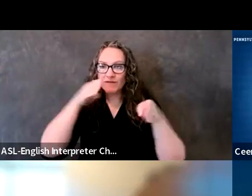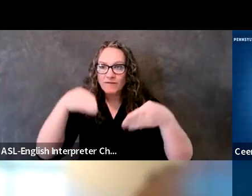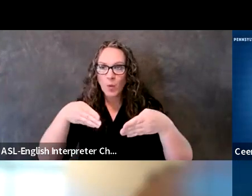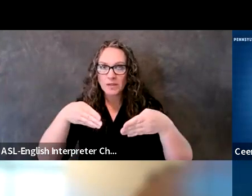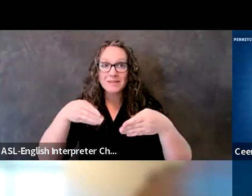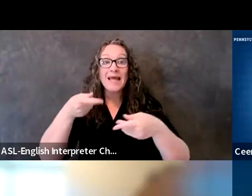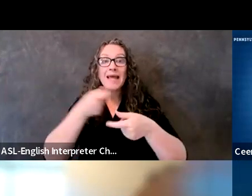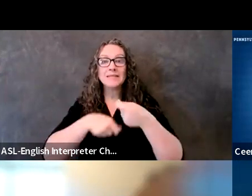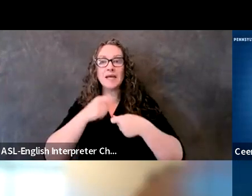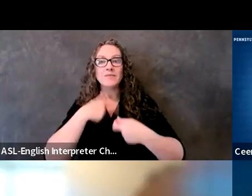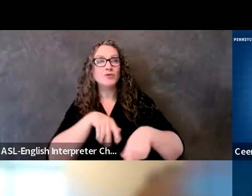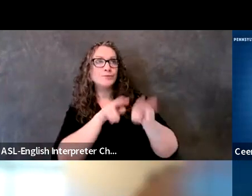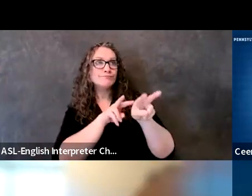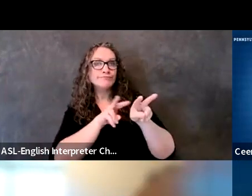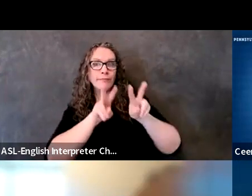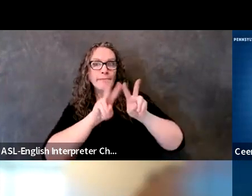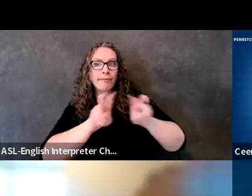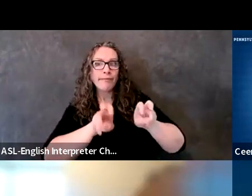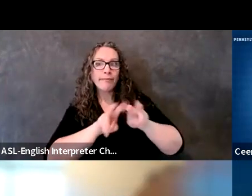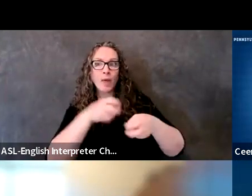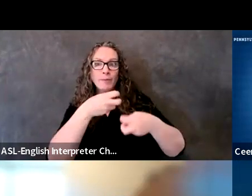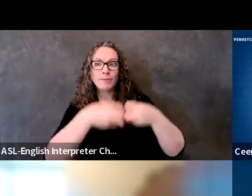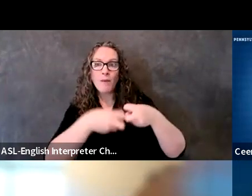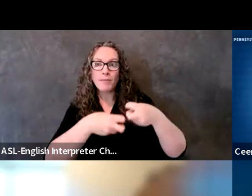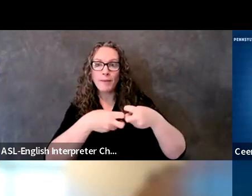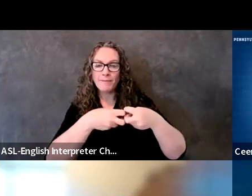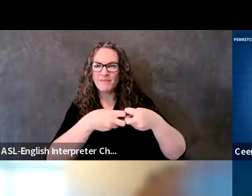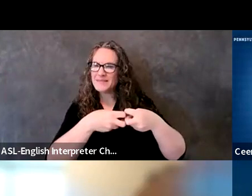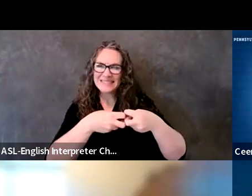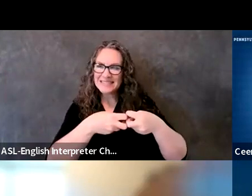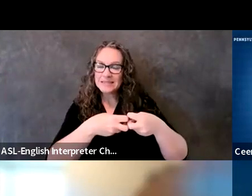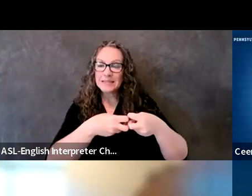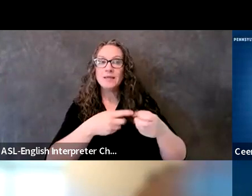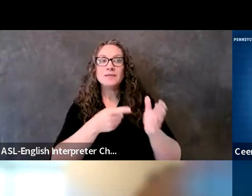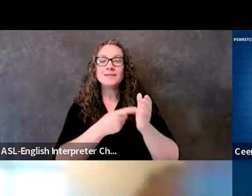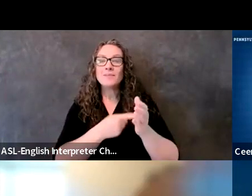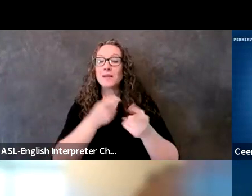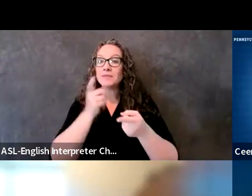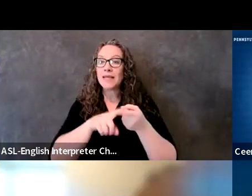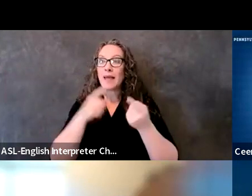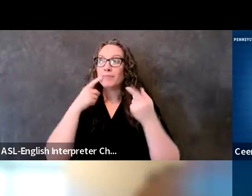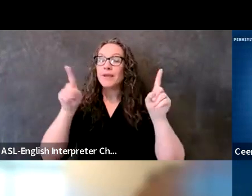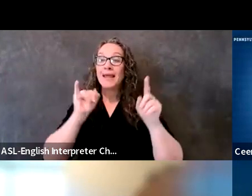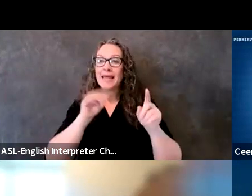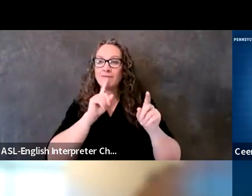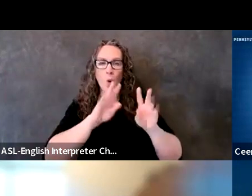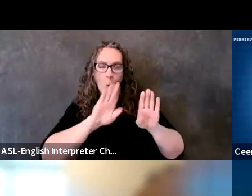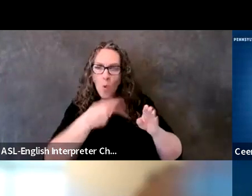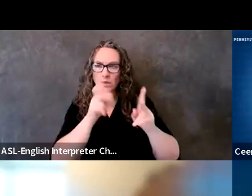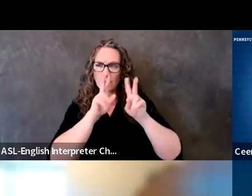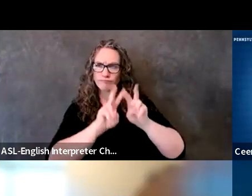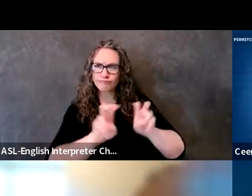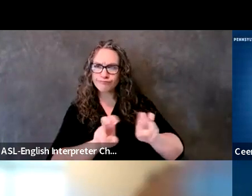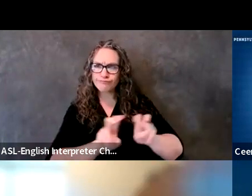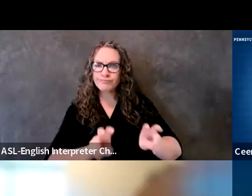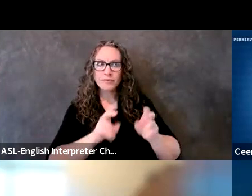admiring the problem. A lot of times we're not able to get things done when we're just admiring the problem. We